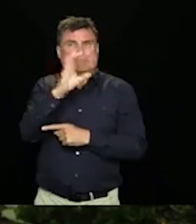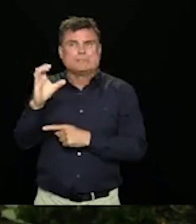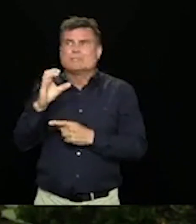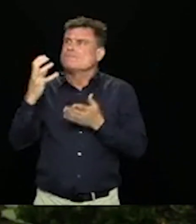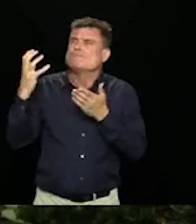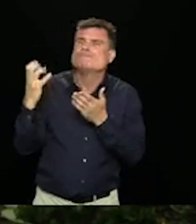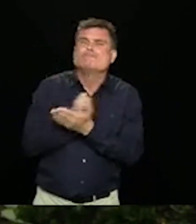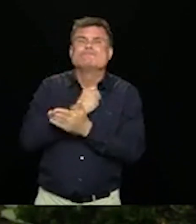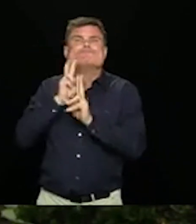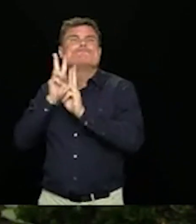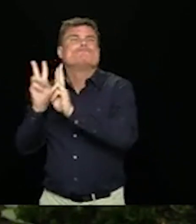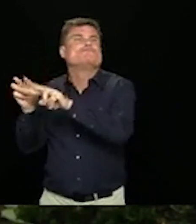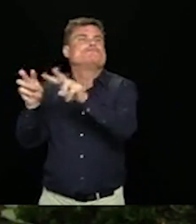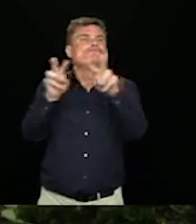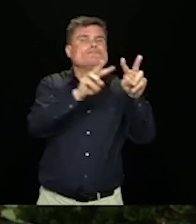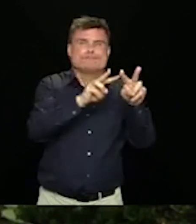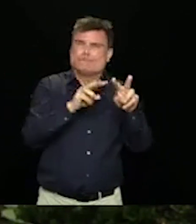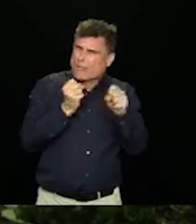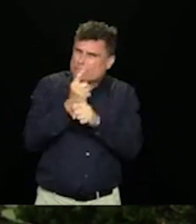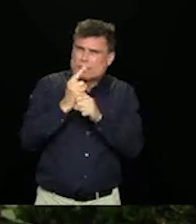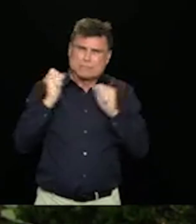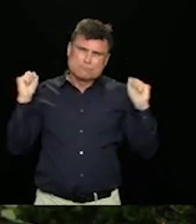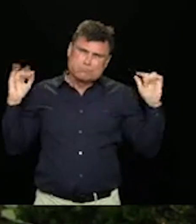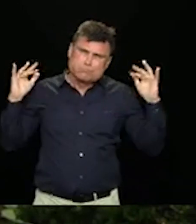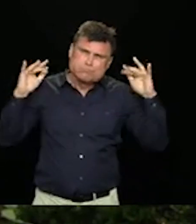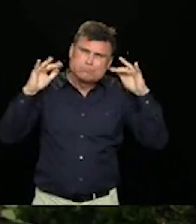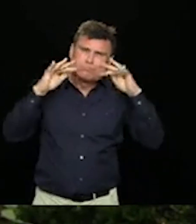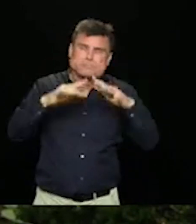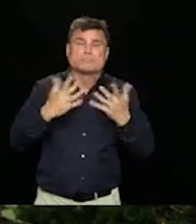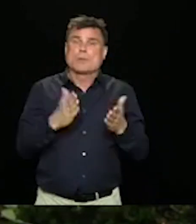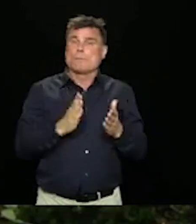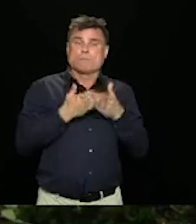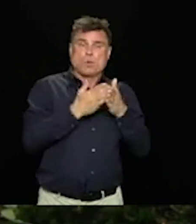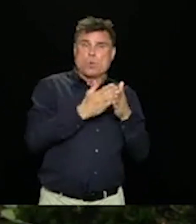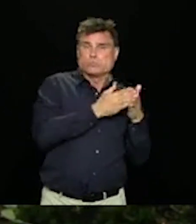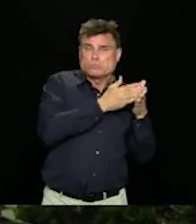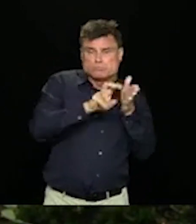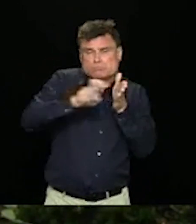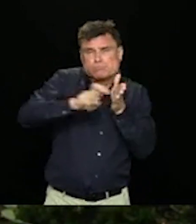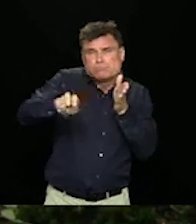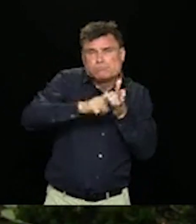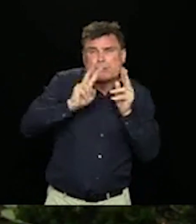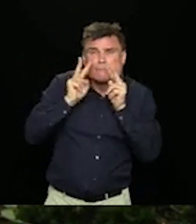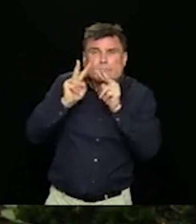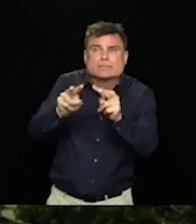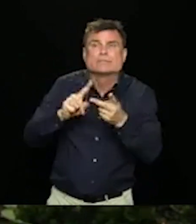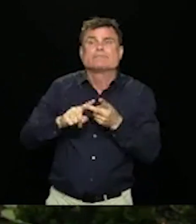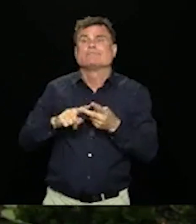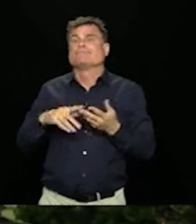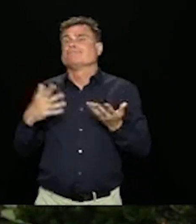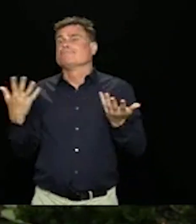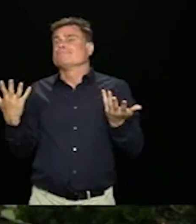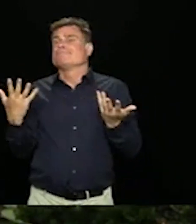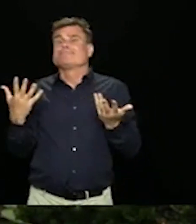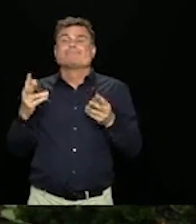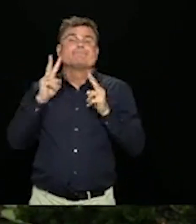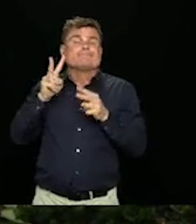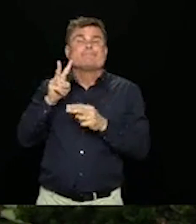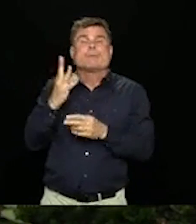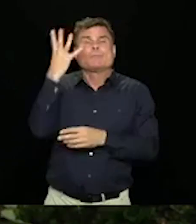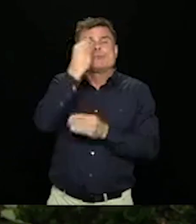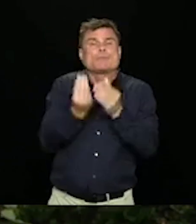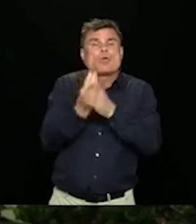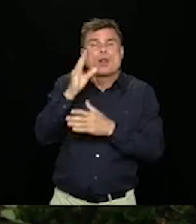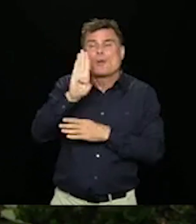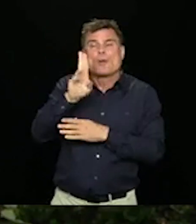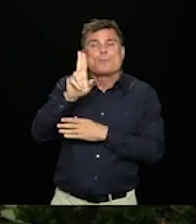many opportunities, whether they be ecotourism opportunities or mainstays like the Butchart Gardens here in Victoria. It's going to